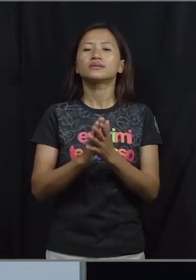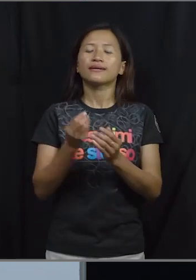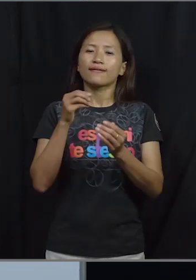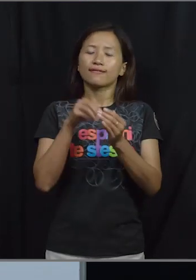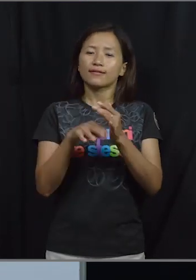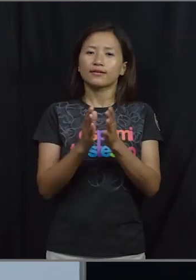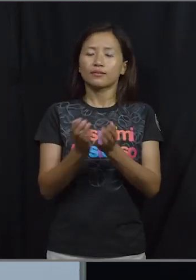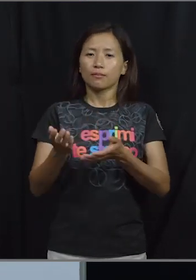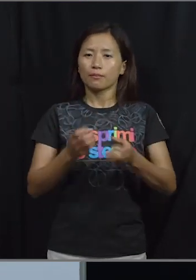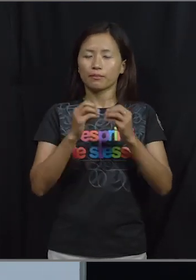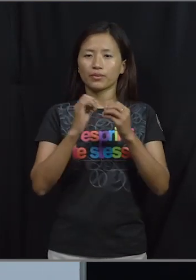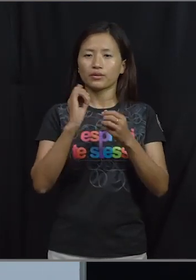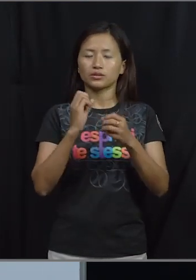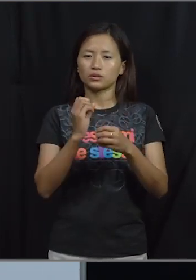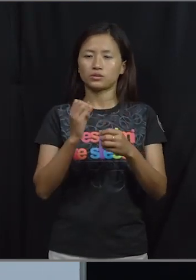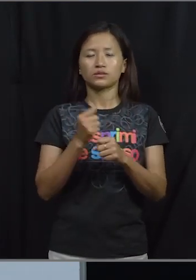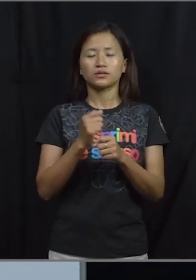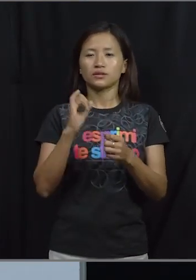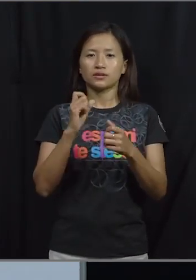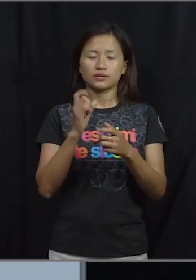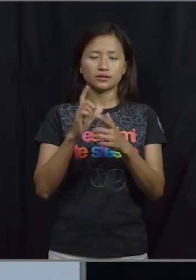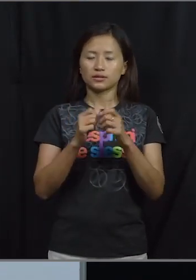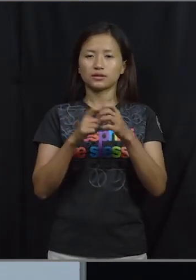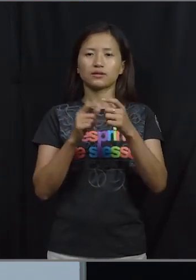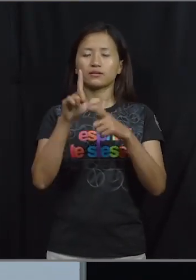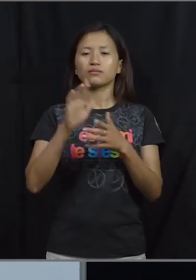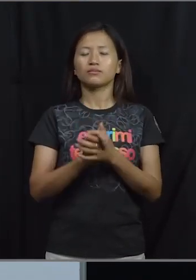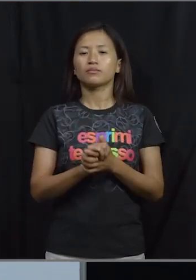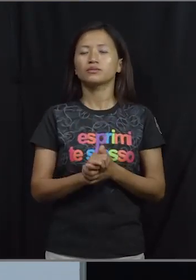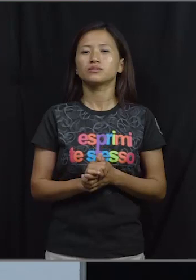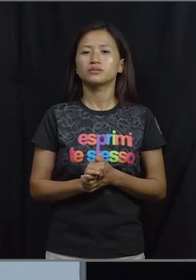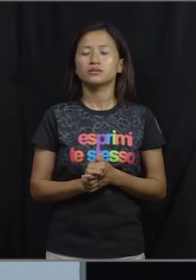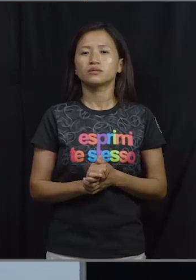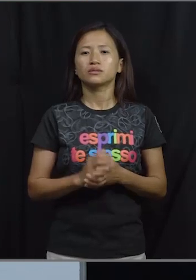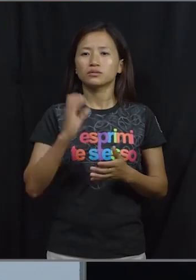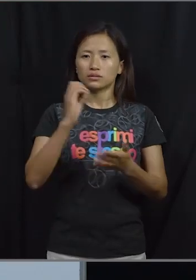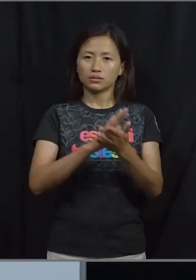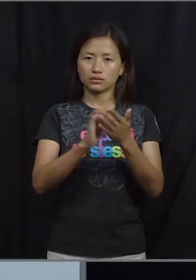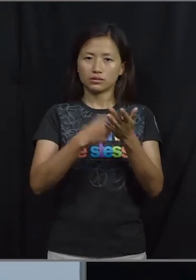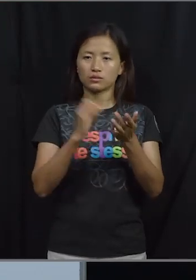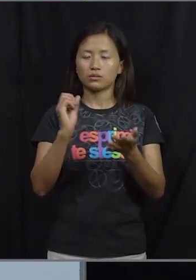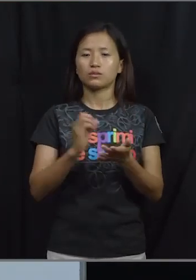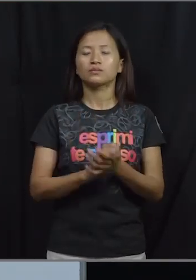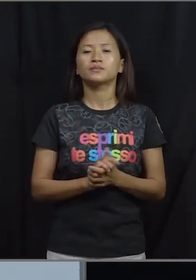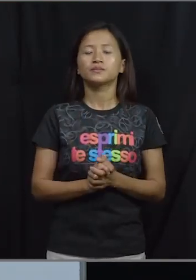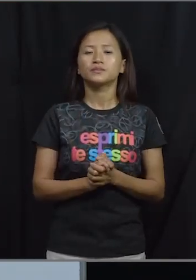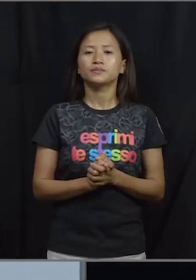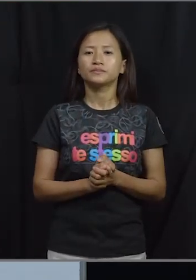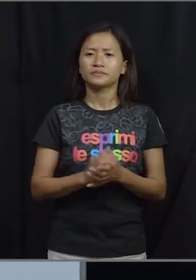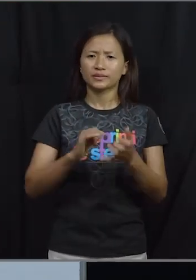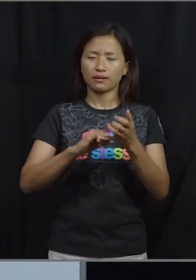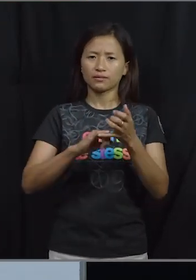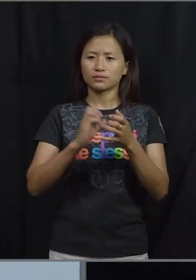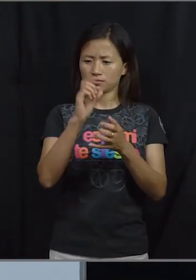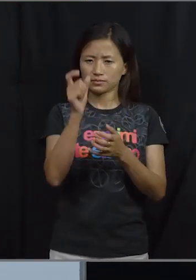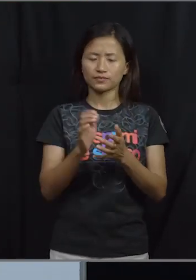So that is how the biological process happens, isn't it? So the next one is chromosomes. So scientifically it is